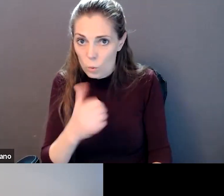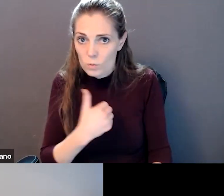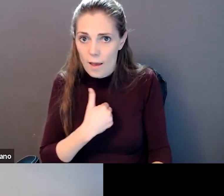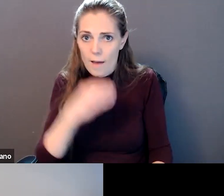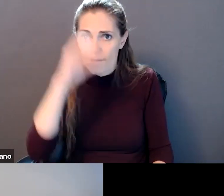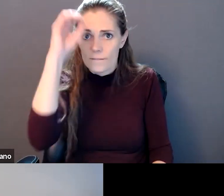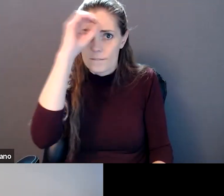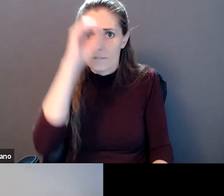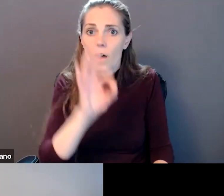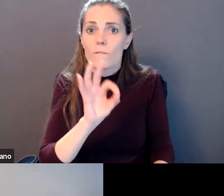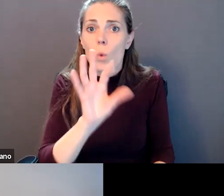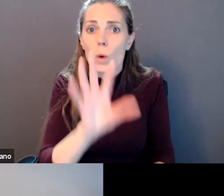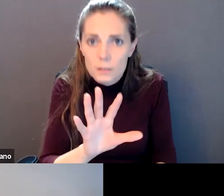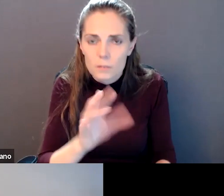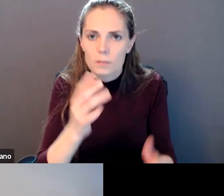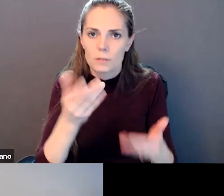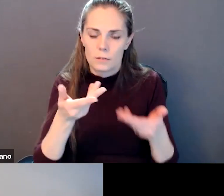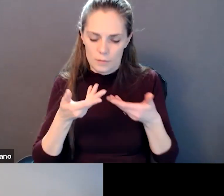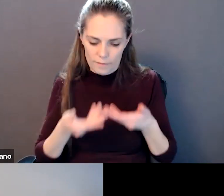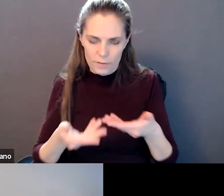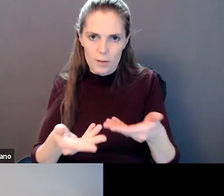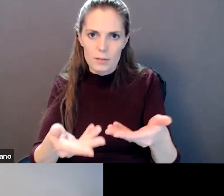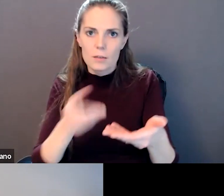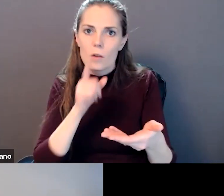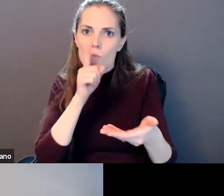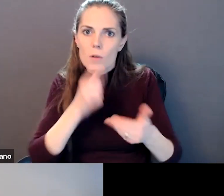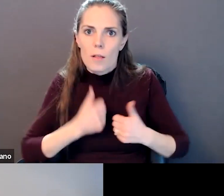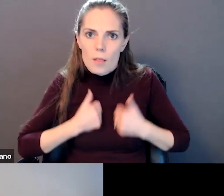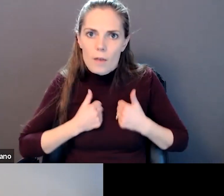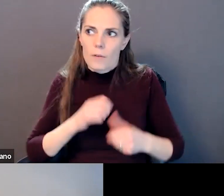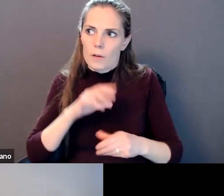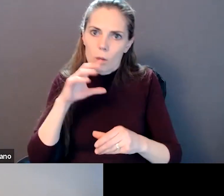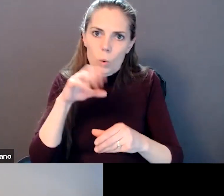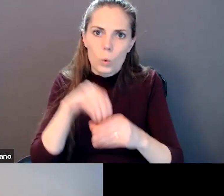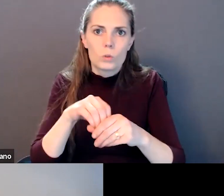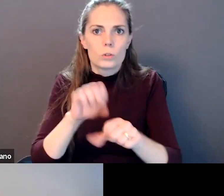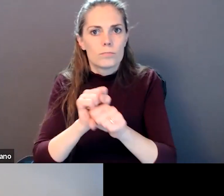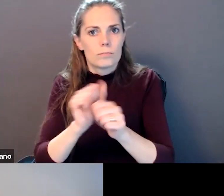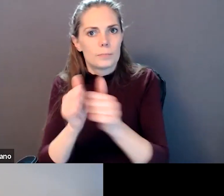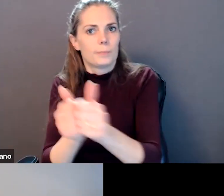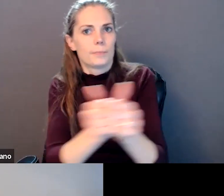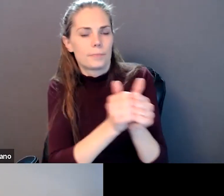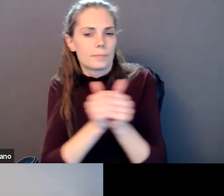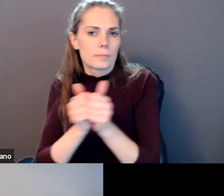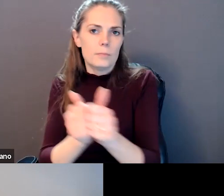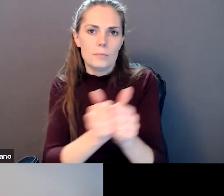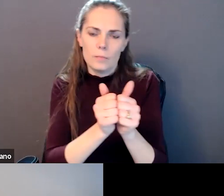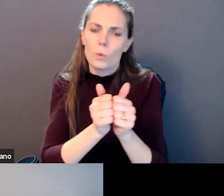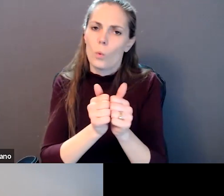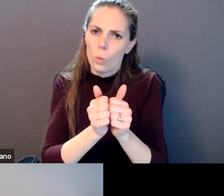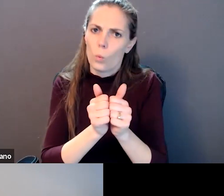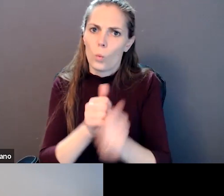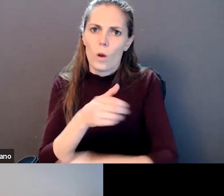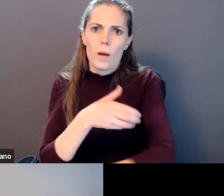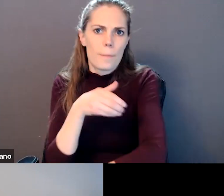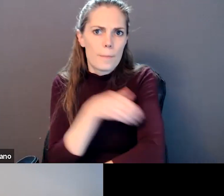real life inclusion of looking at how we can work together has been a very powerful